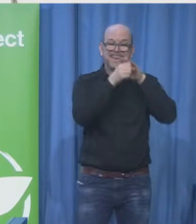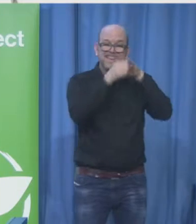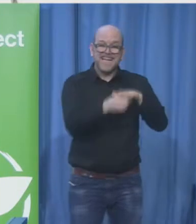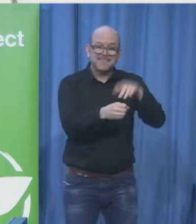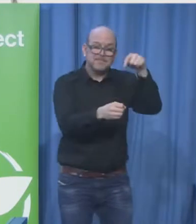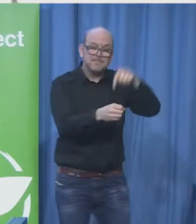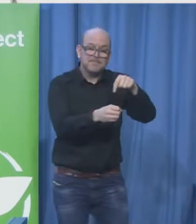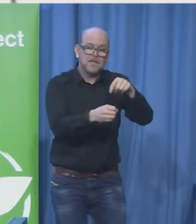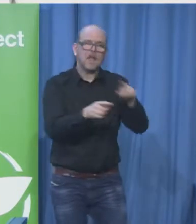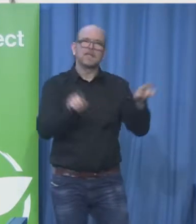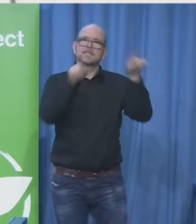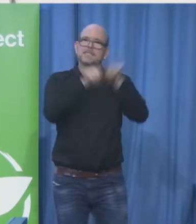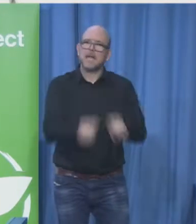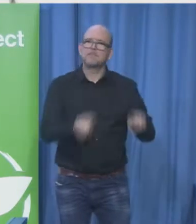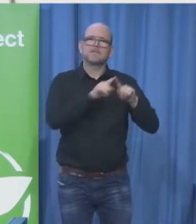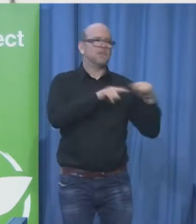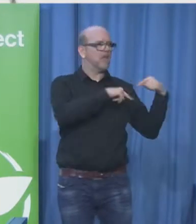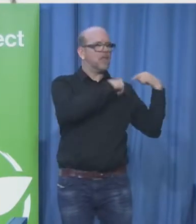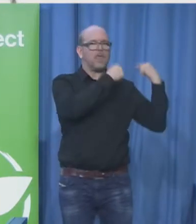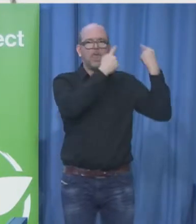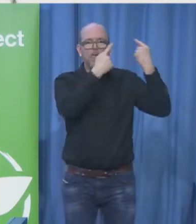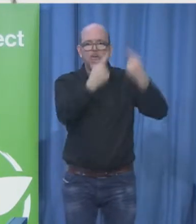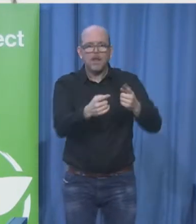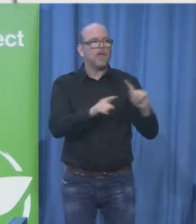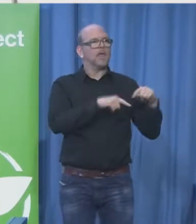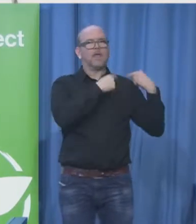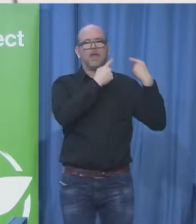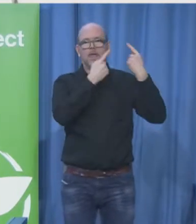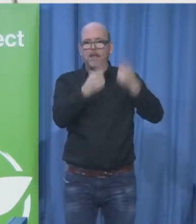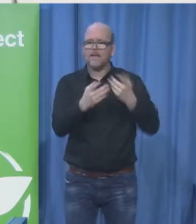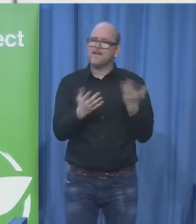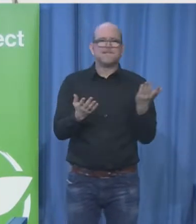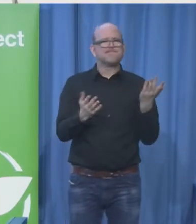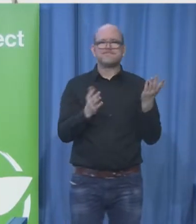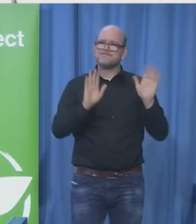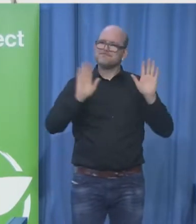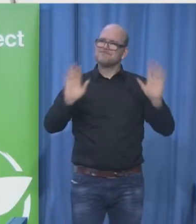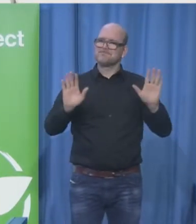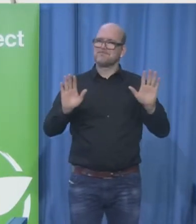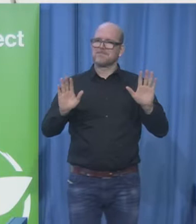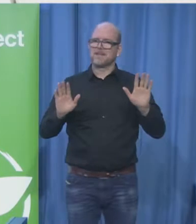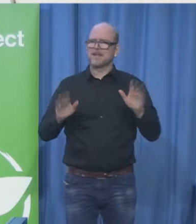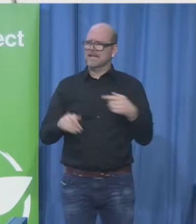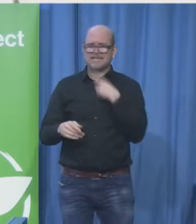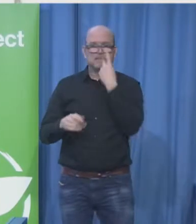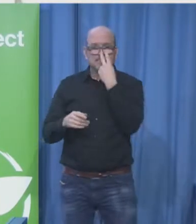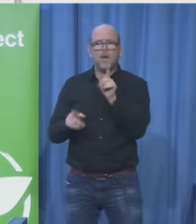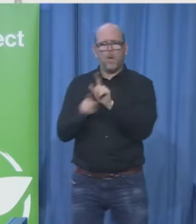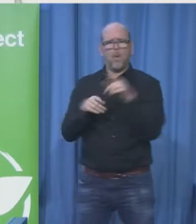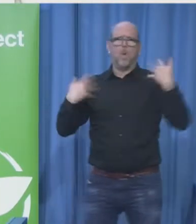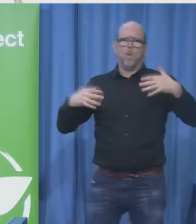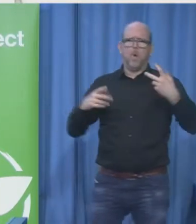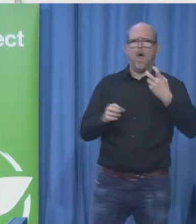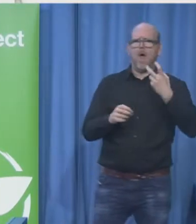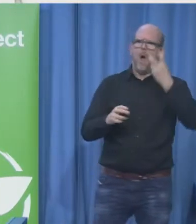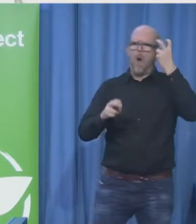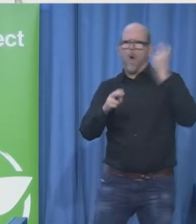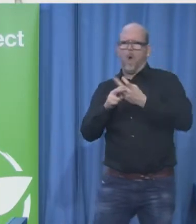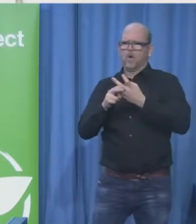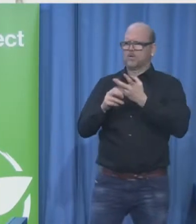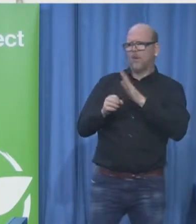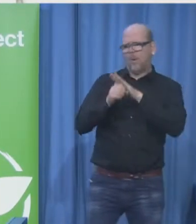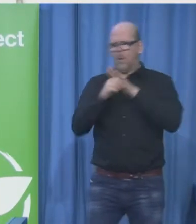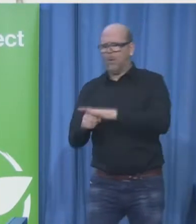of structural violence, individual acts do not matter. It is mandatory